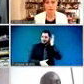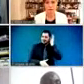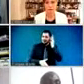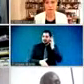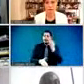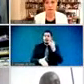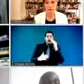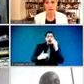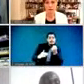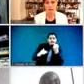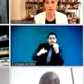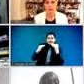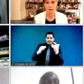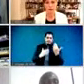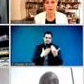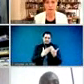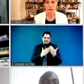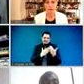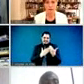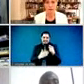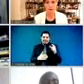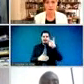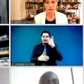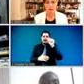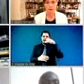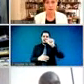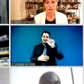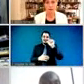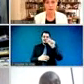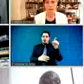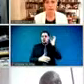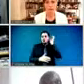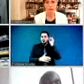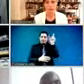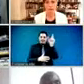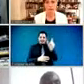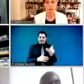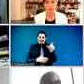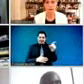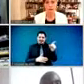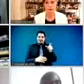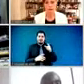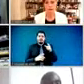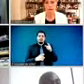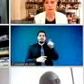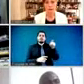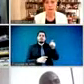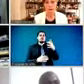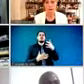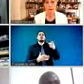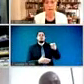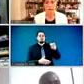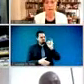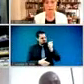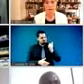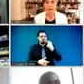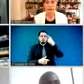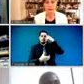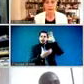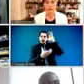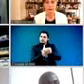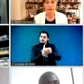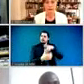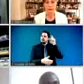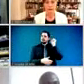even the social media, we need to see women taking lead, coming out and putting it up. Like I've been looking at